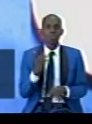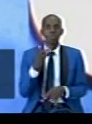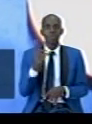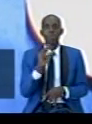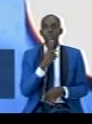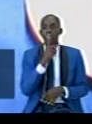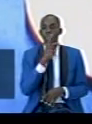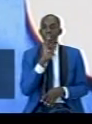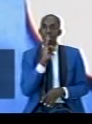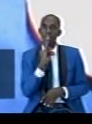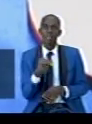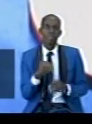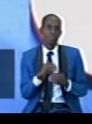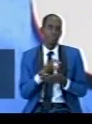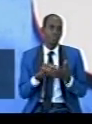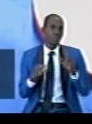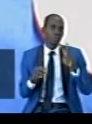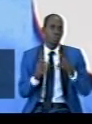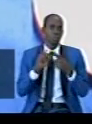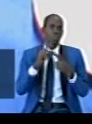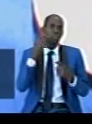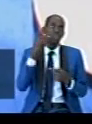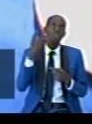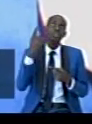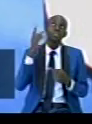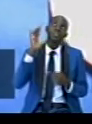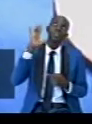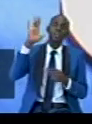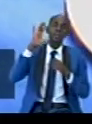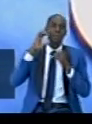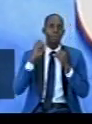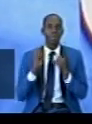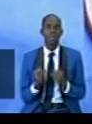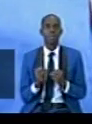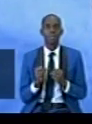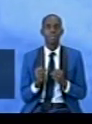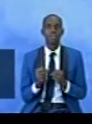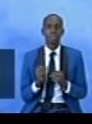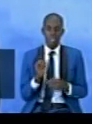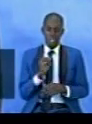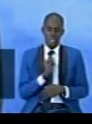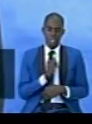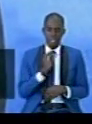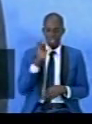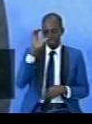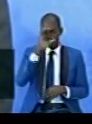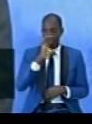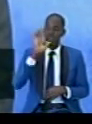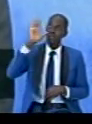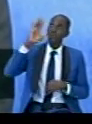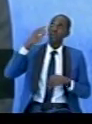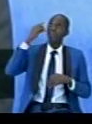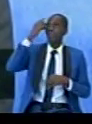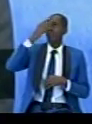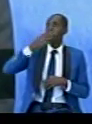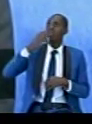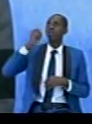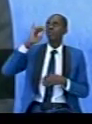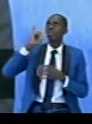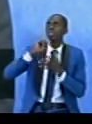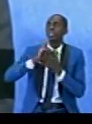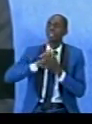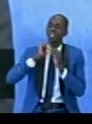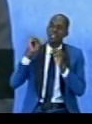in verse 2, it says, to see thy power. I seek your face so that I can see